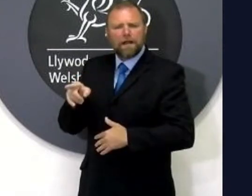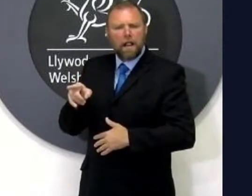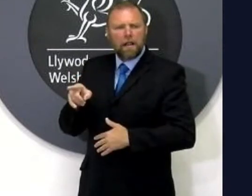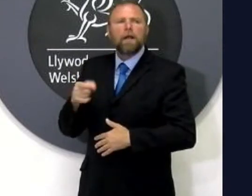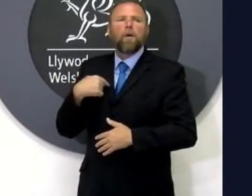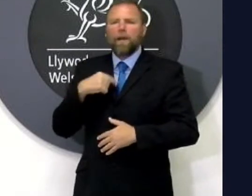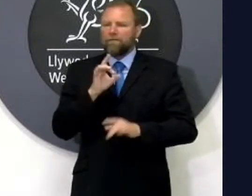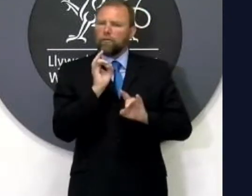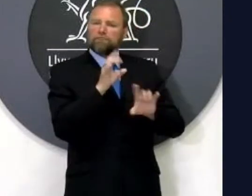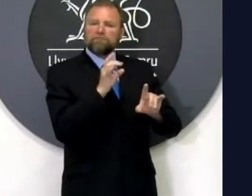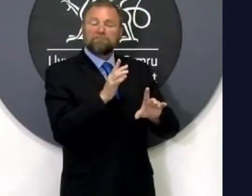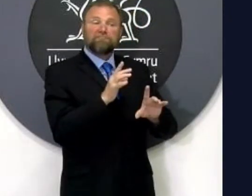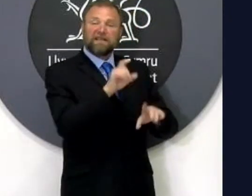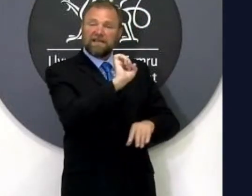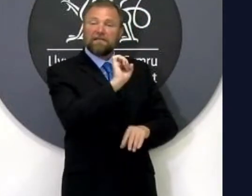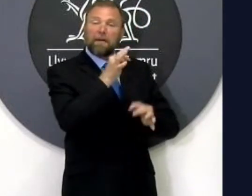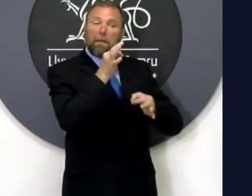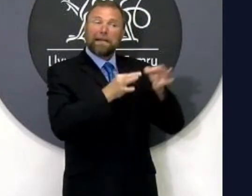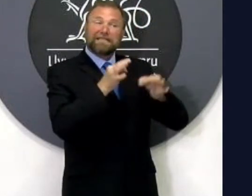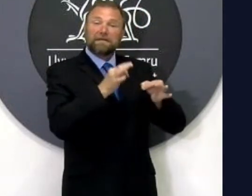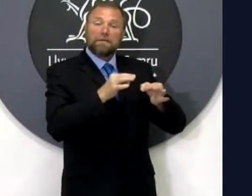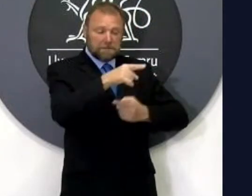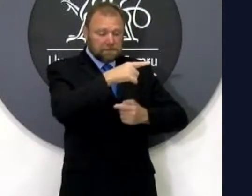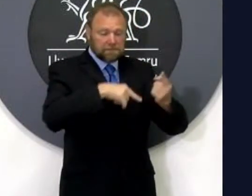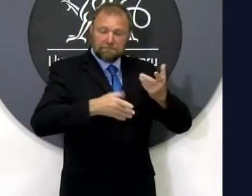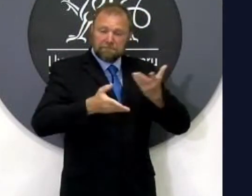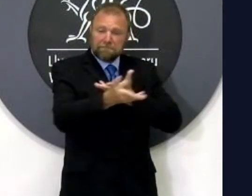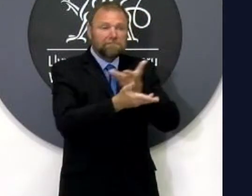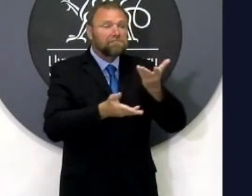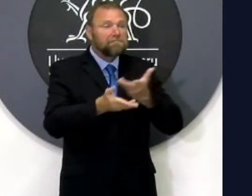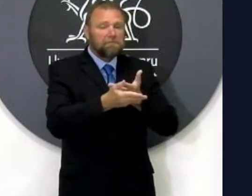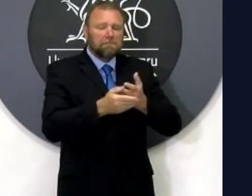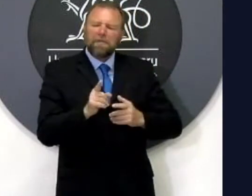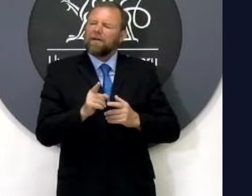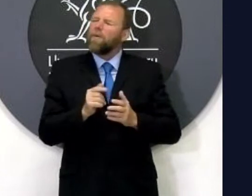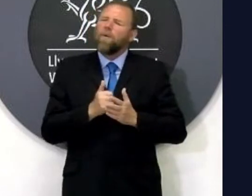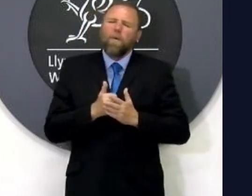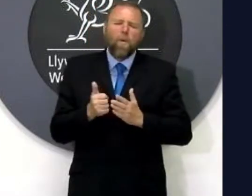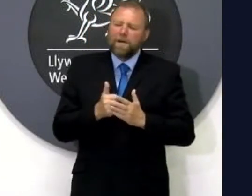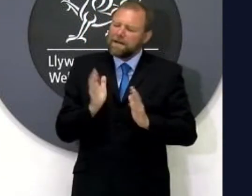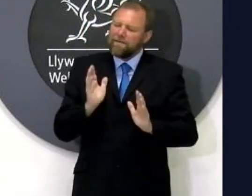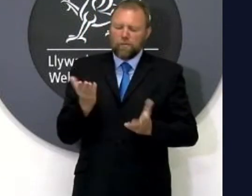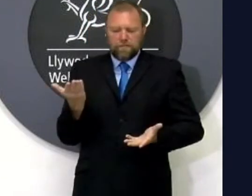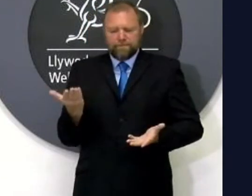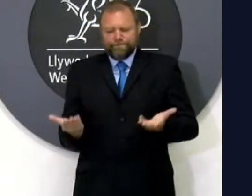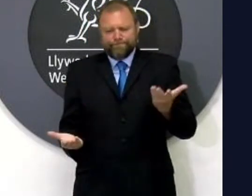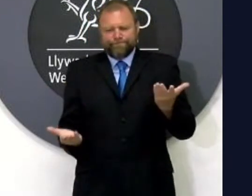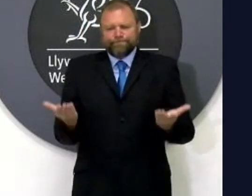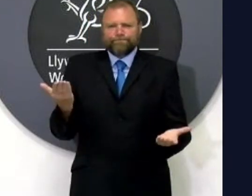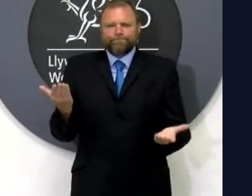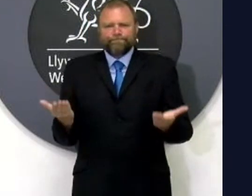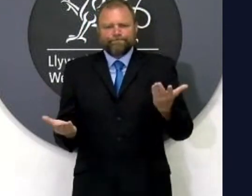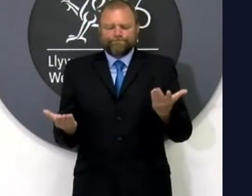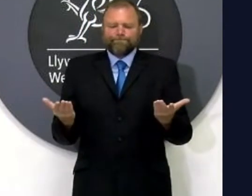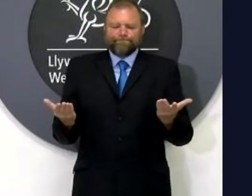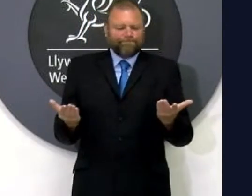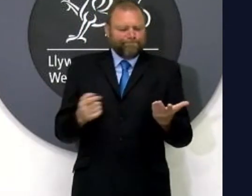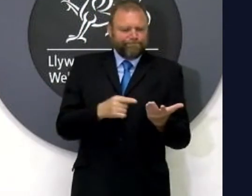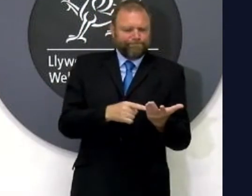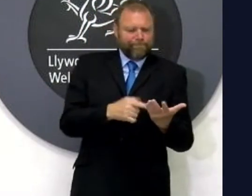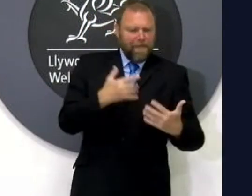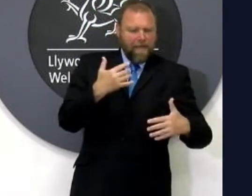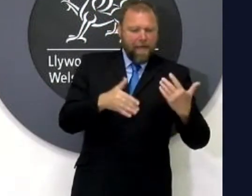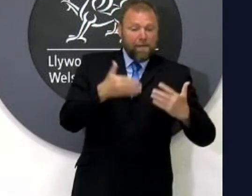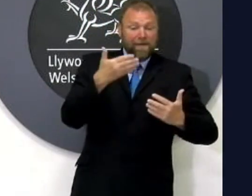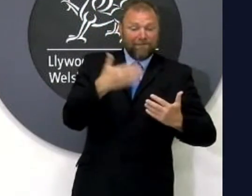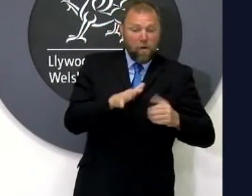to look at very hard again. But again, it's always a question, of course, of weighing the direct harms from coronavirus, as